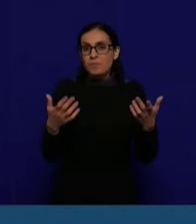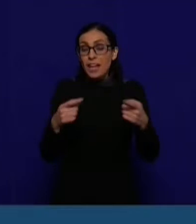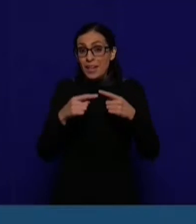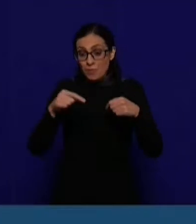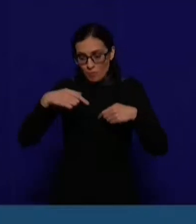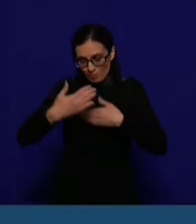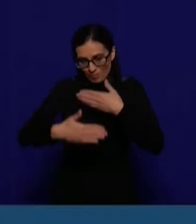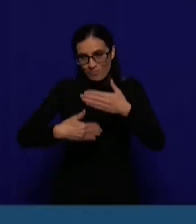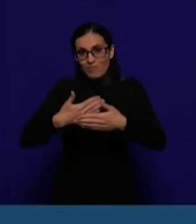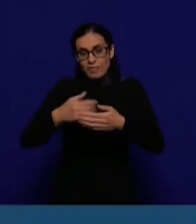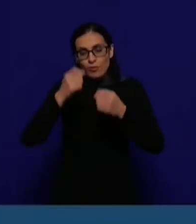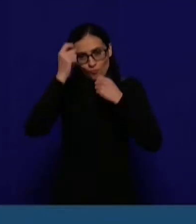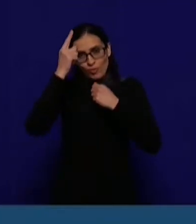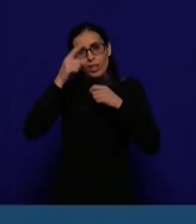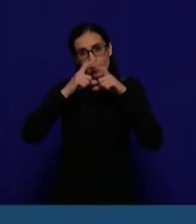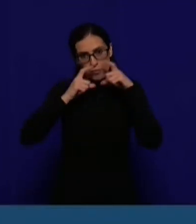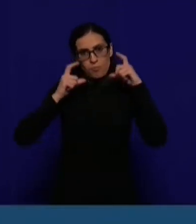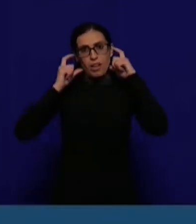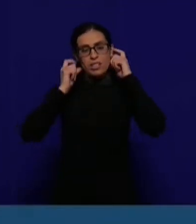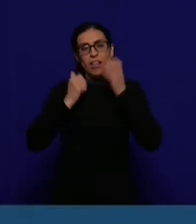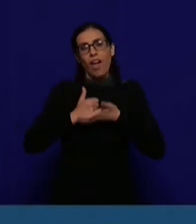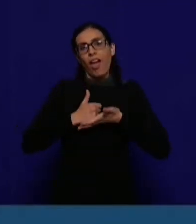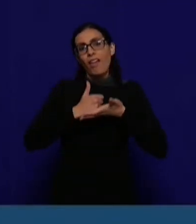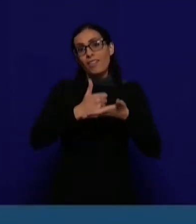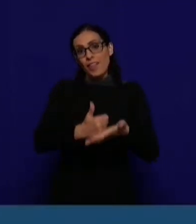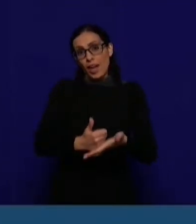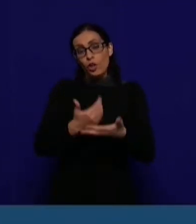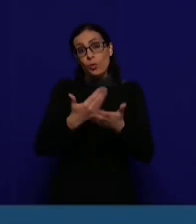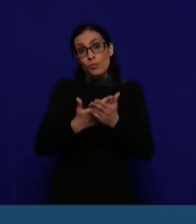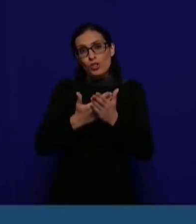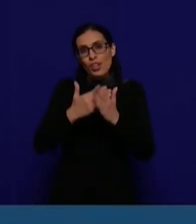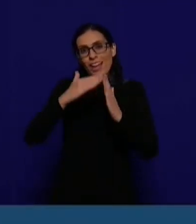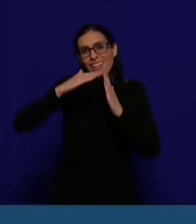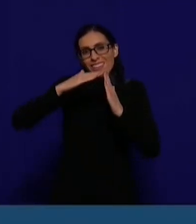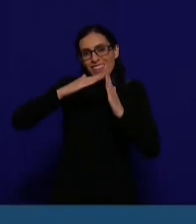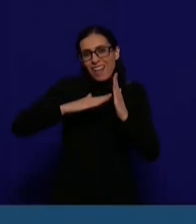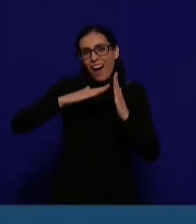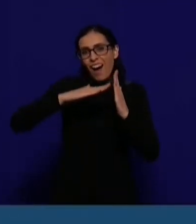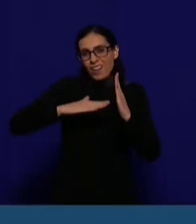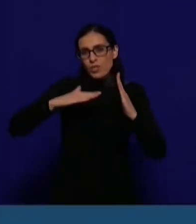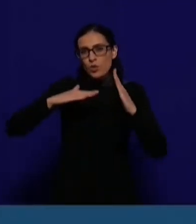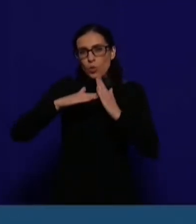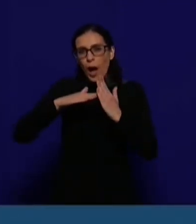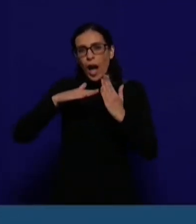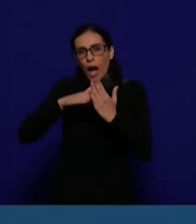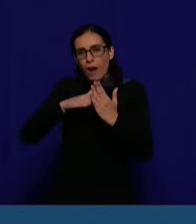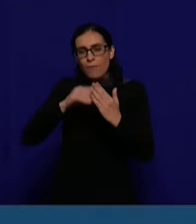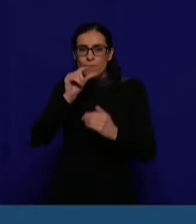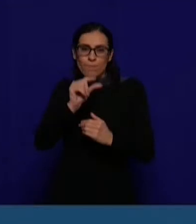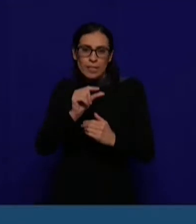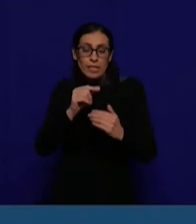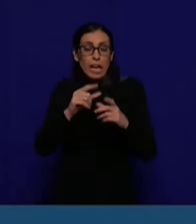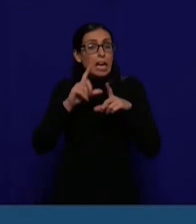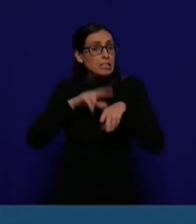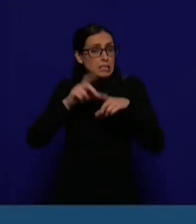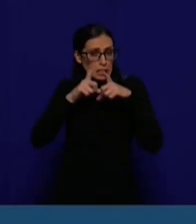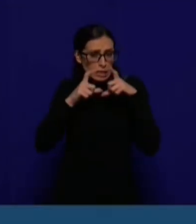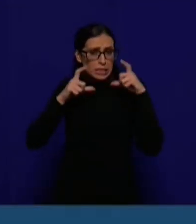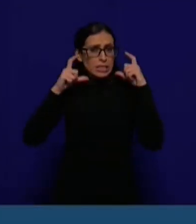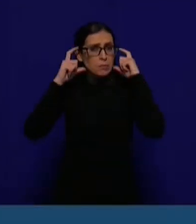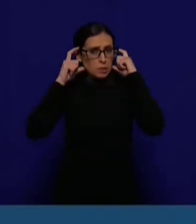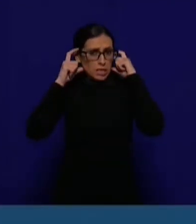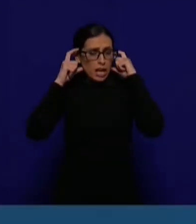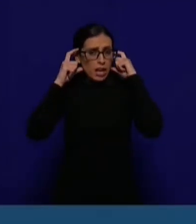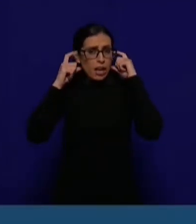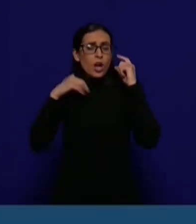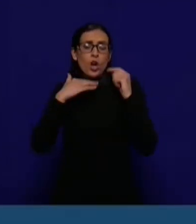jikkontribwixxu tajjeb ħafna għat-trażżin tal-pandemija li inti hija xi ħaġa li tista' tilbisha li din